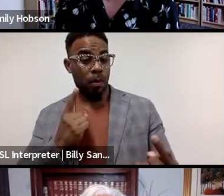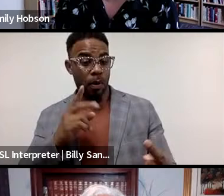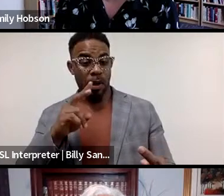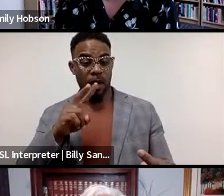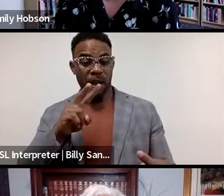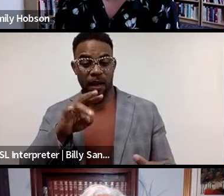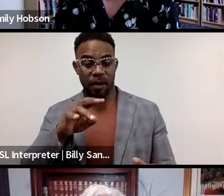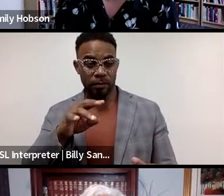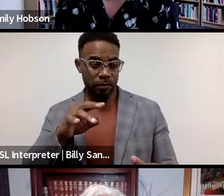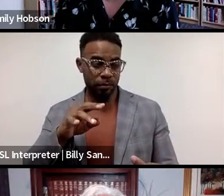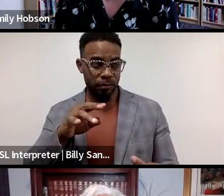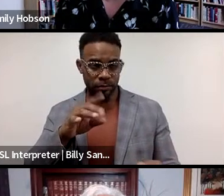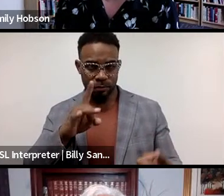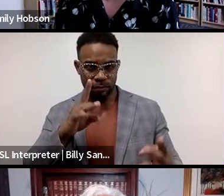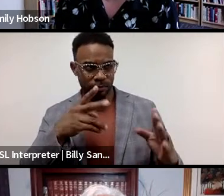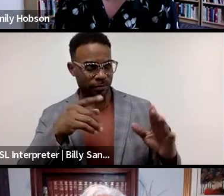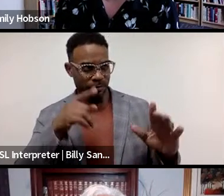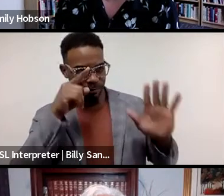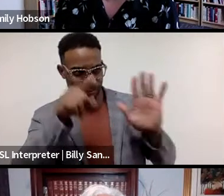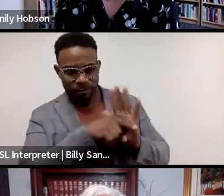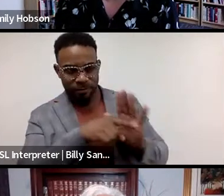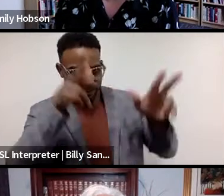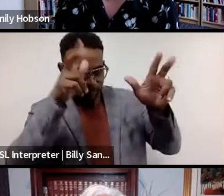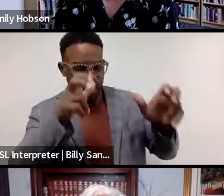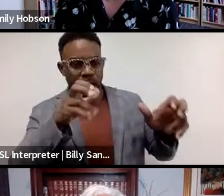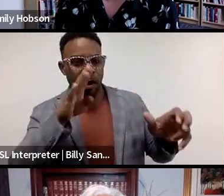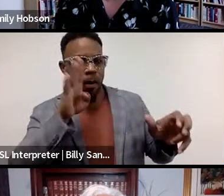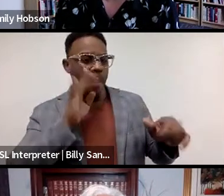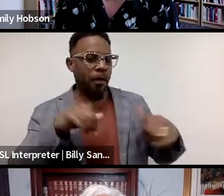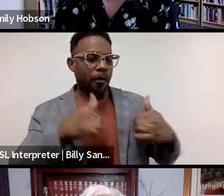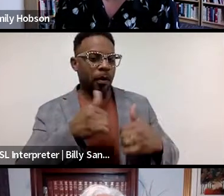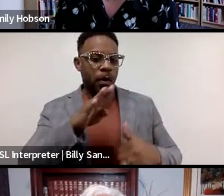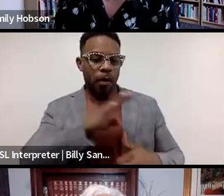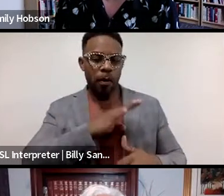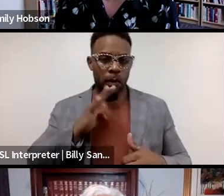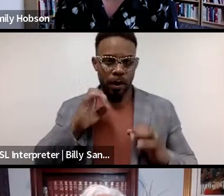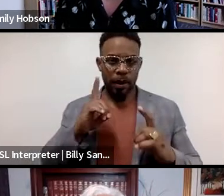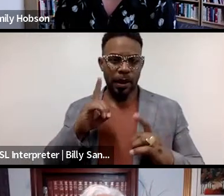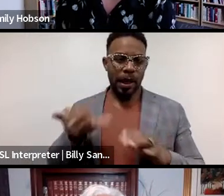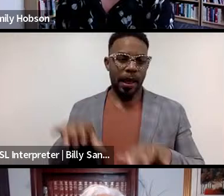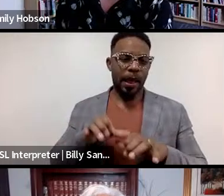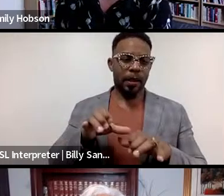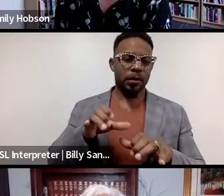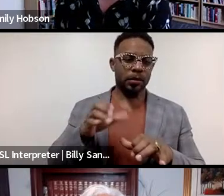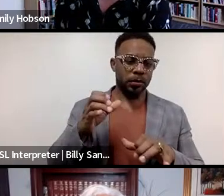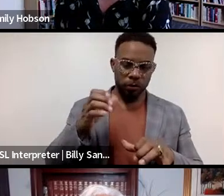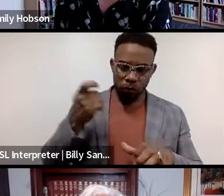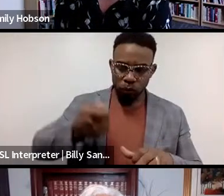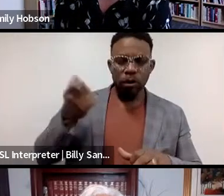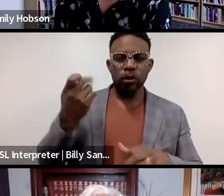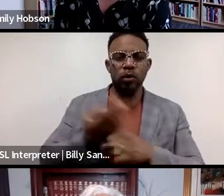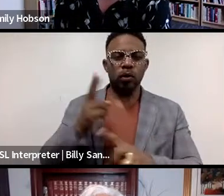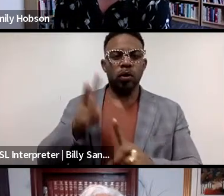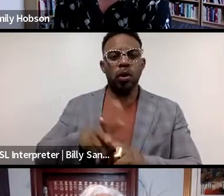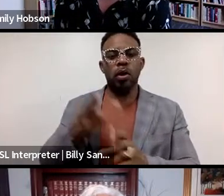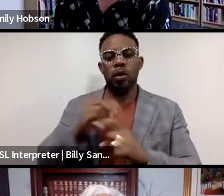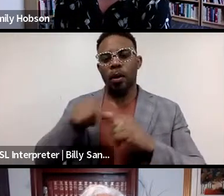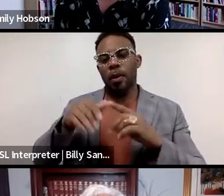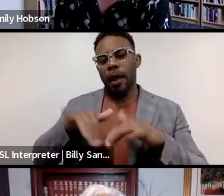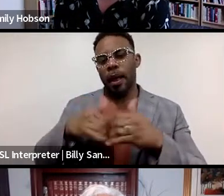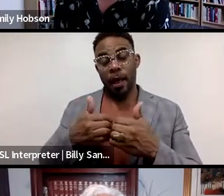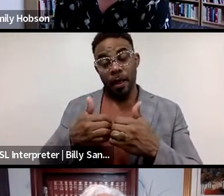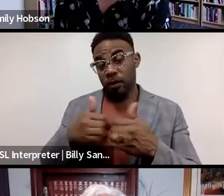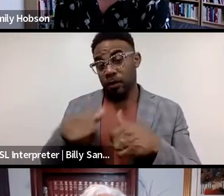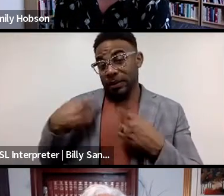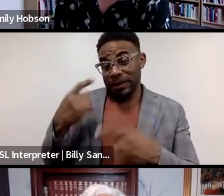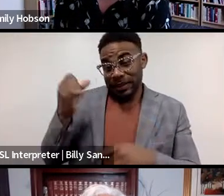vilified Brown versus Board of Education as an act of judicial usurpation, talked about how since